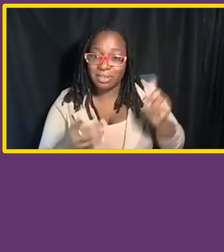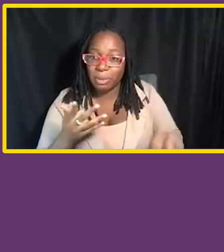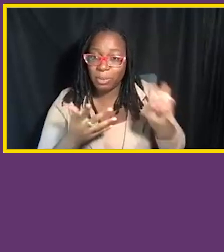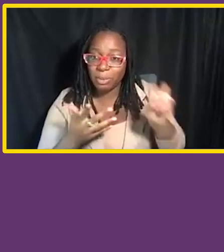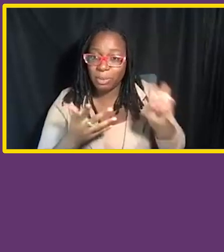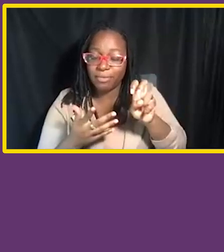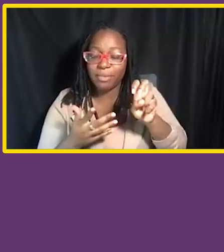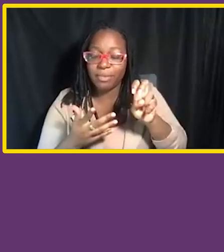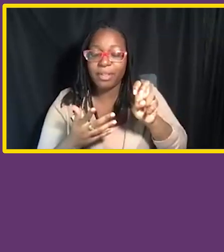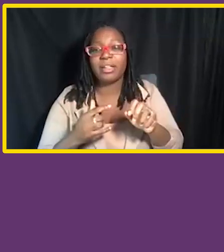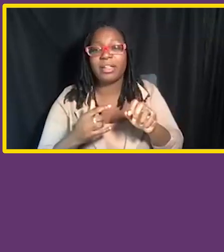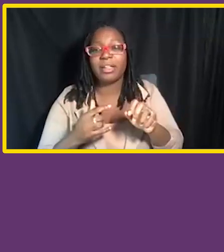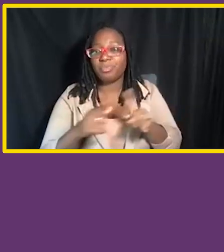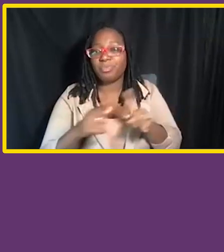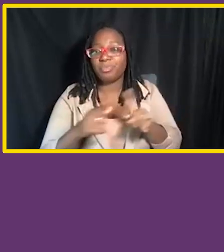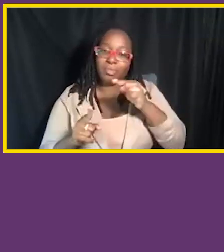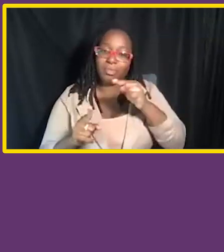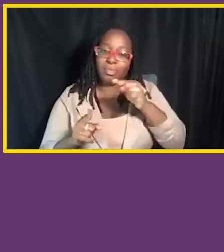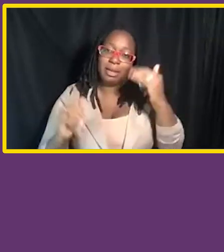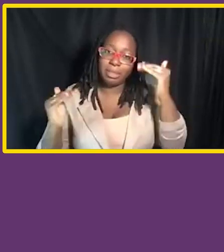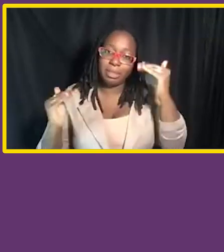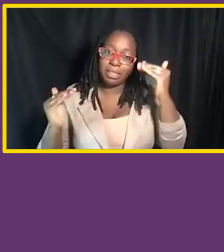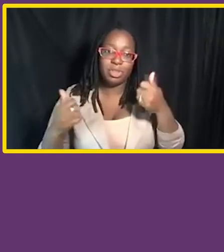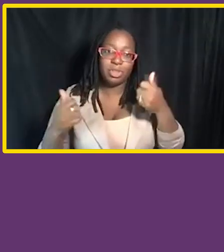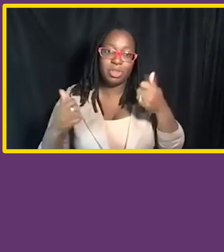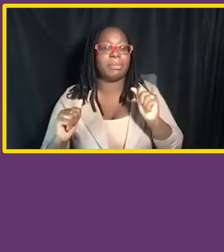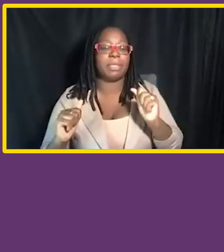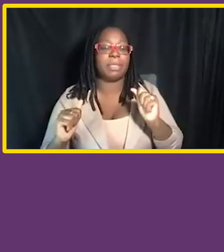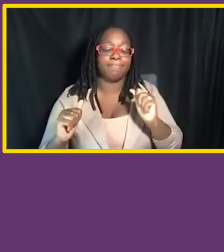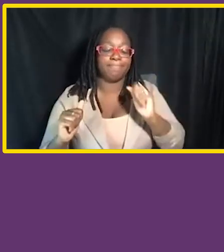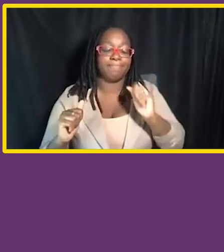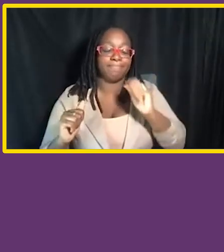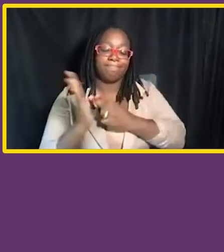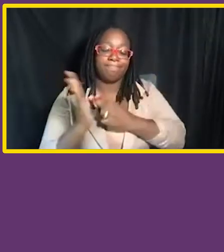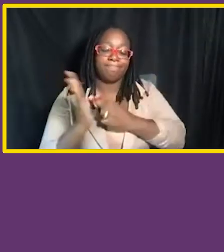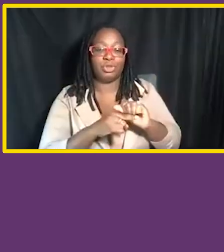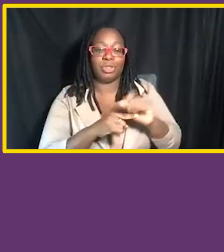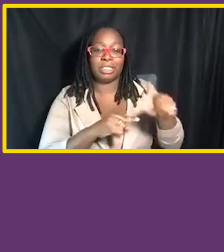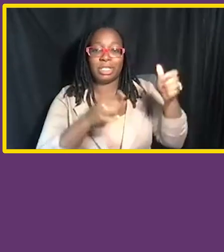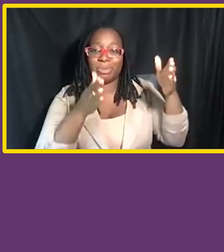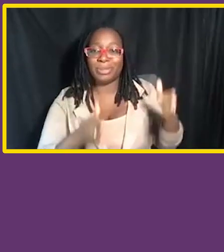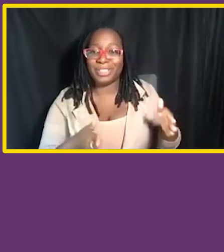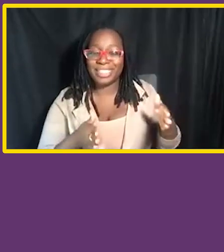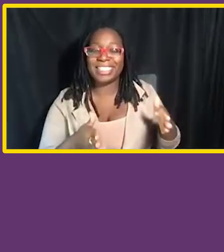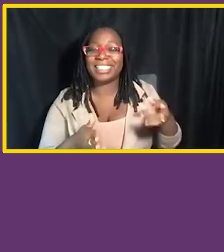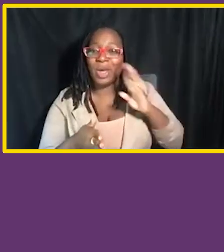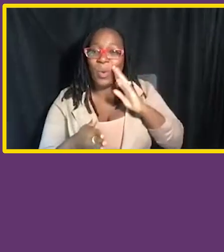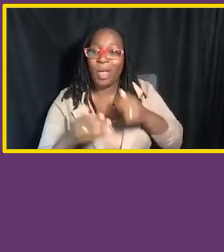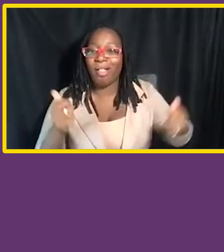the expectation of indignancy to have to train this other person who's then going to be supervising them.